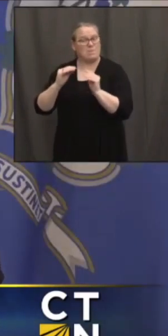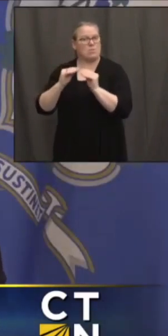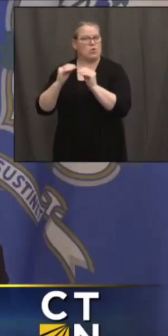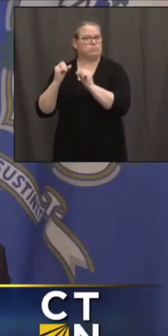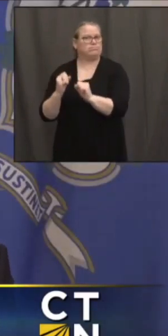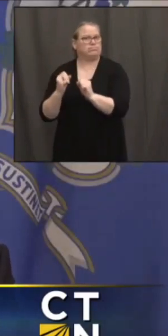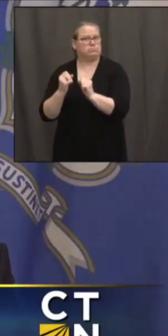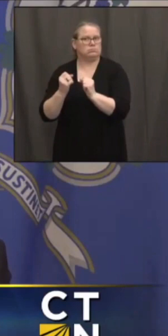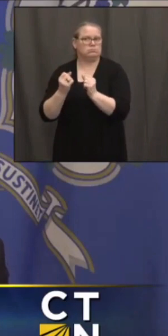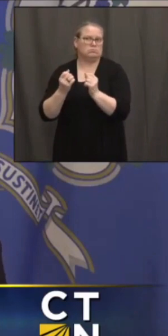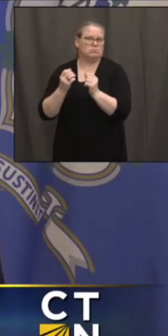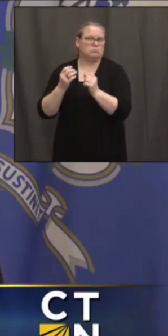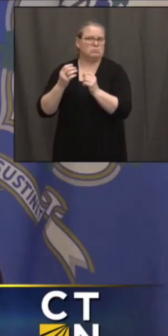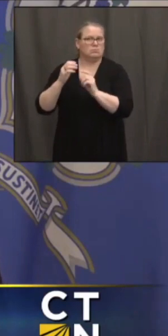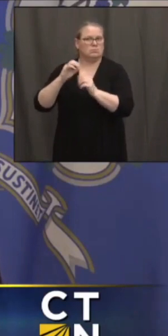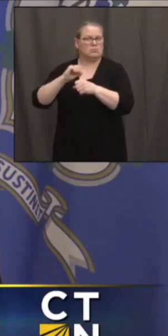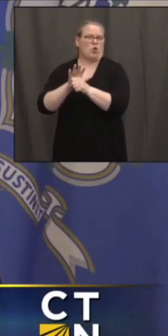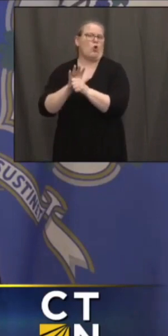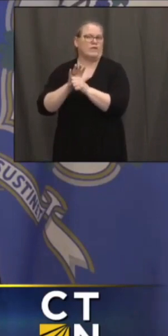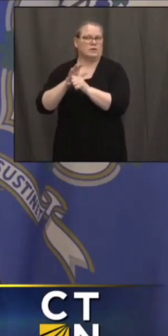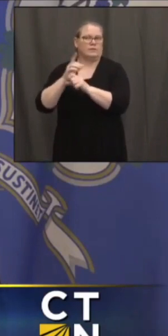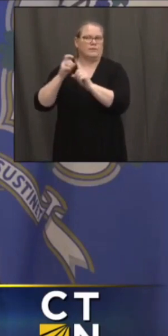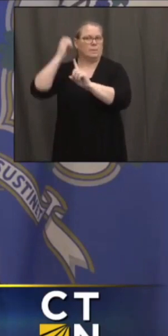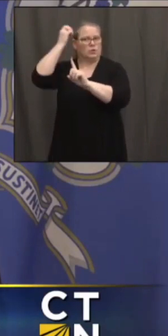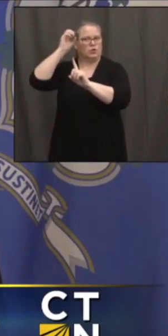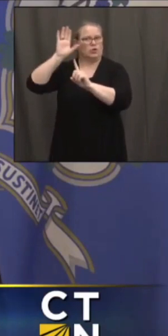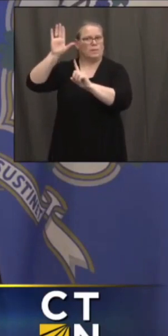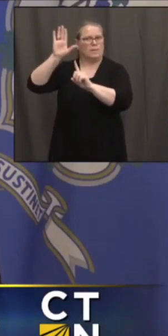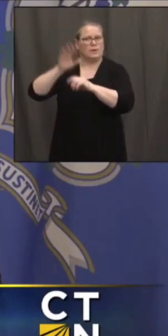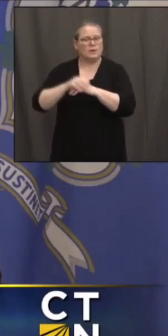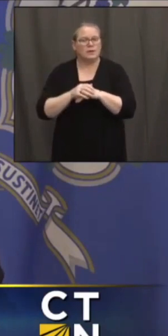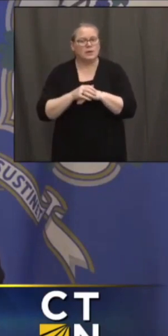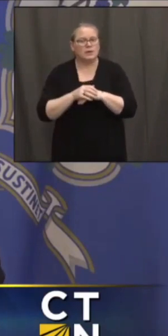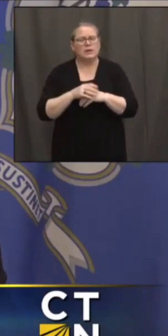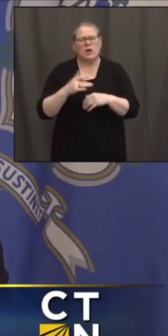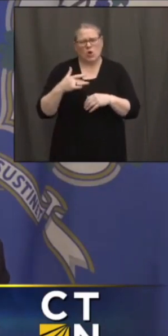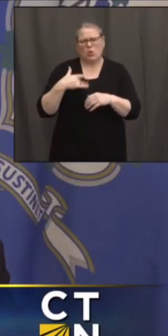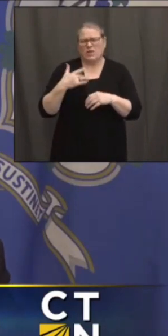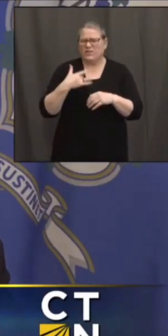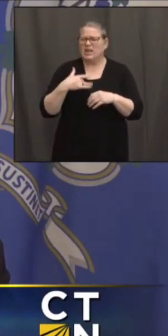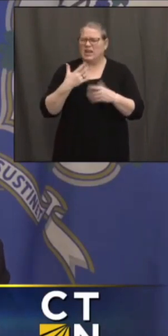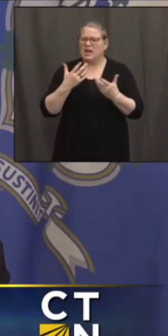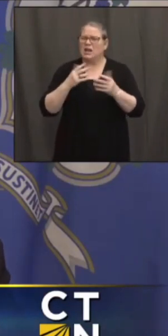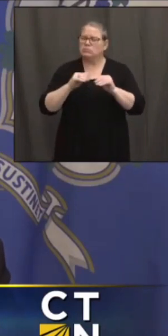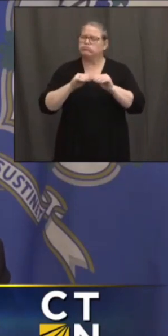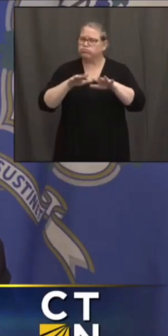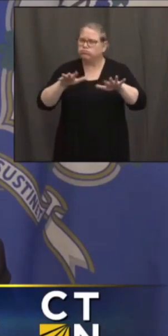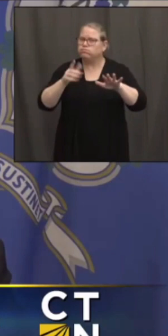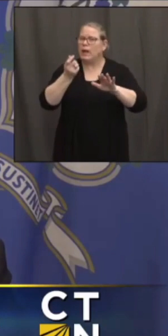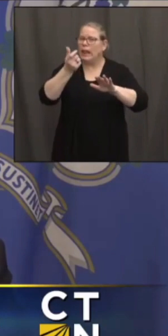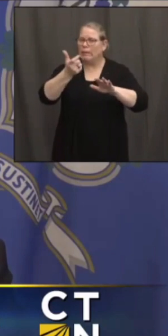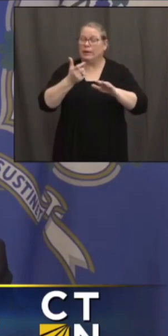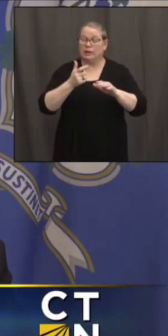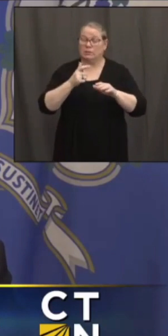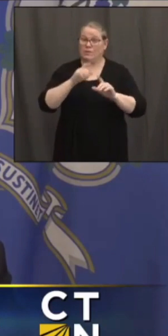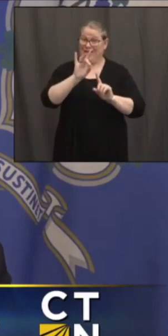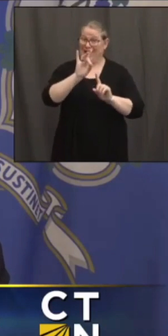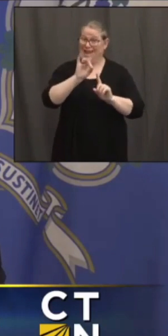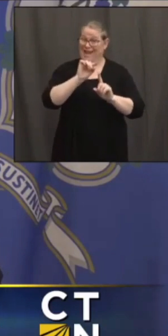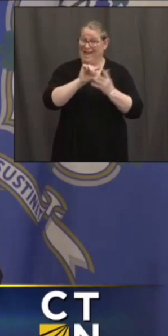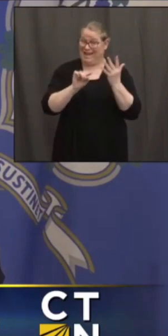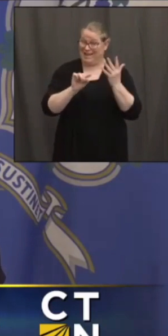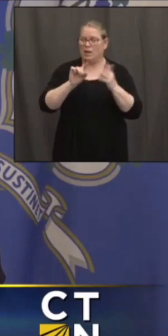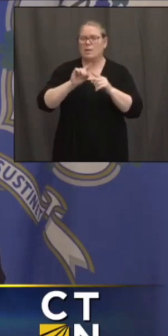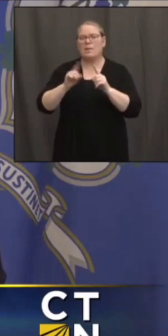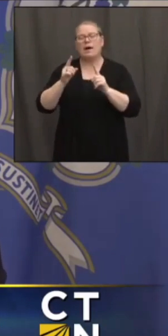see just in those 8. It's a pretty complicated genetic test to see whether you have this supercharged variant or not. So I think